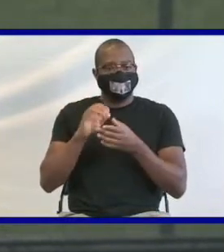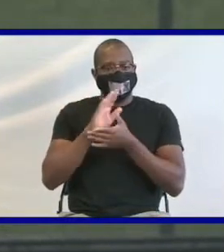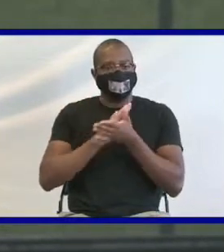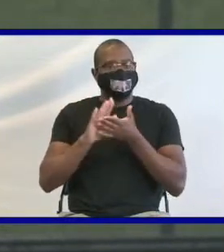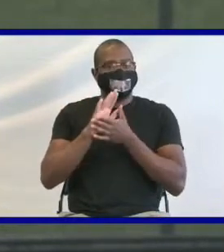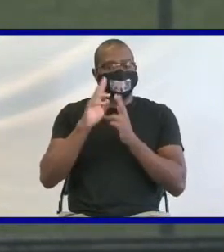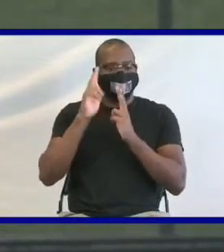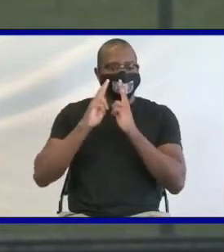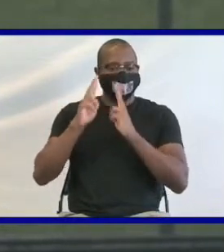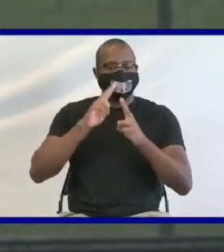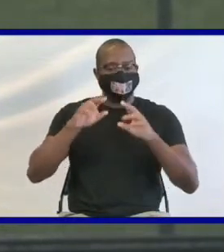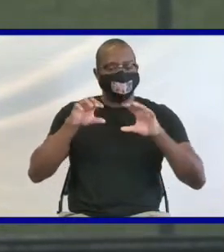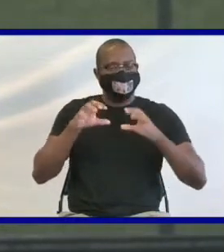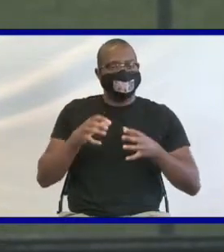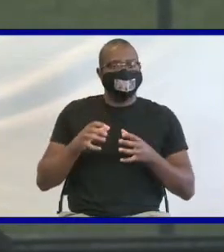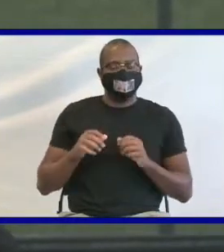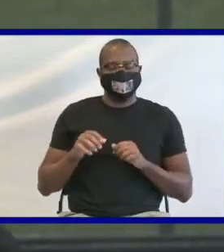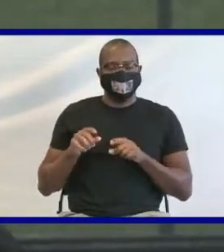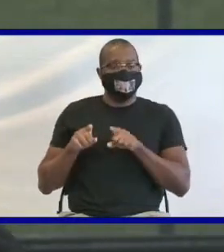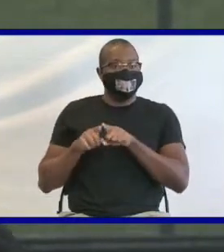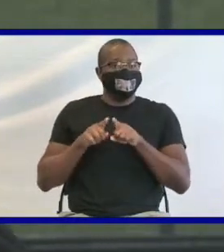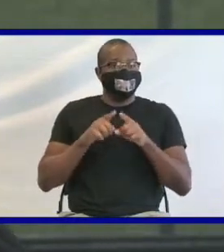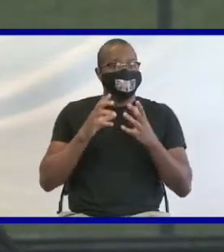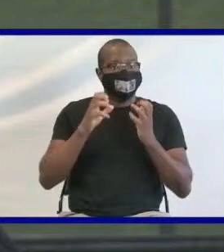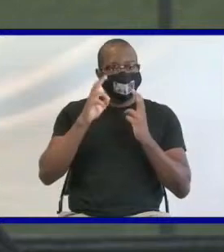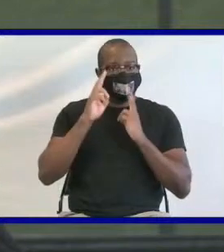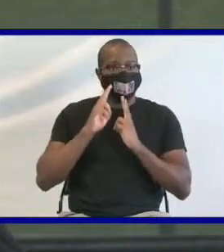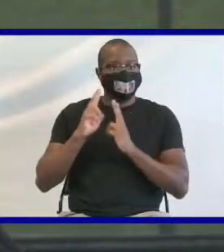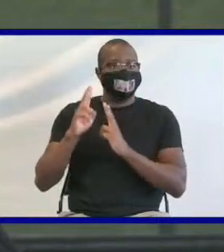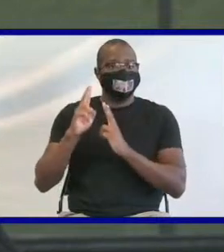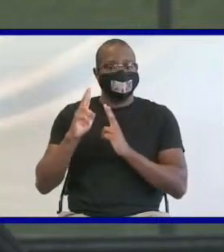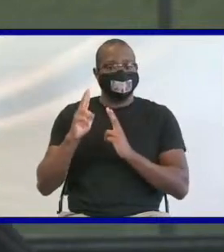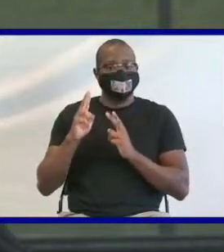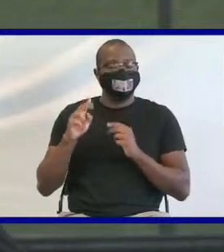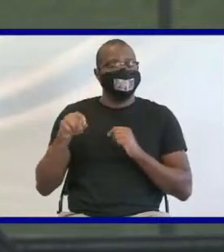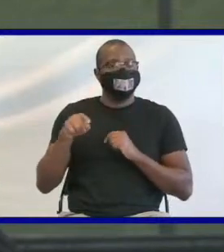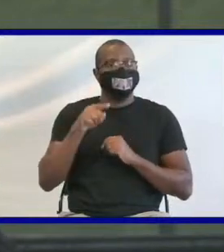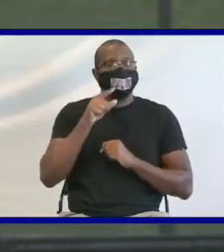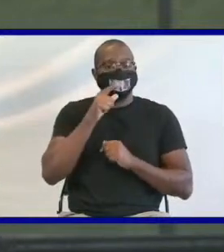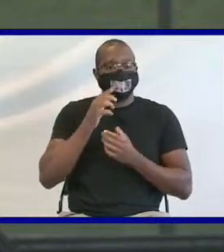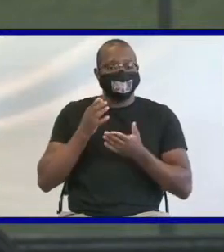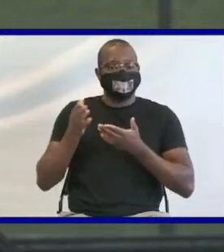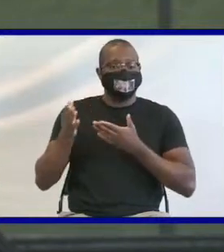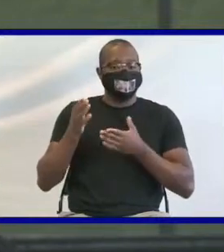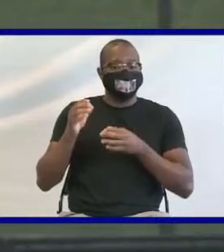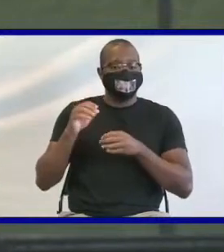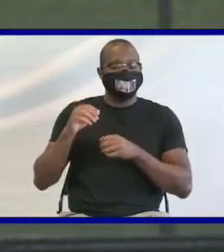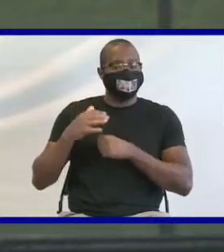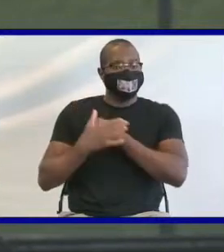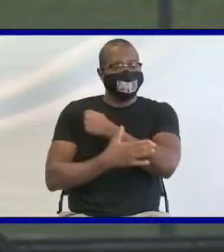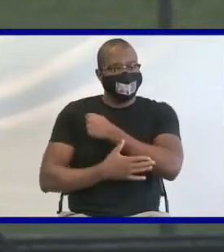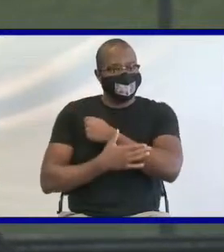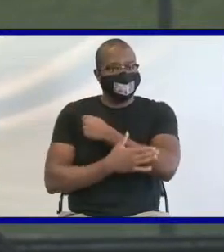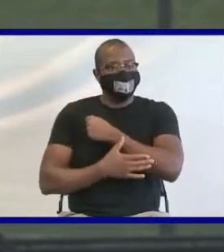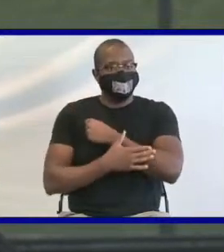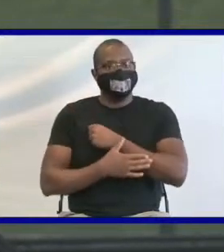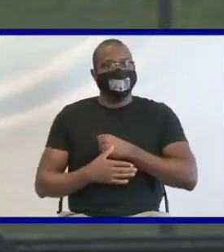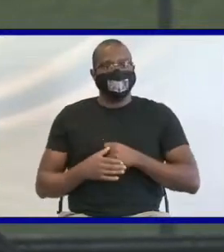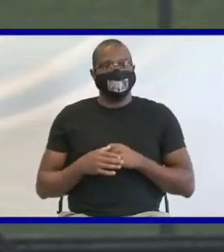Societies. In addition, we also want to recognize scholars who have served their nation. Will candidates